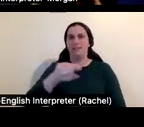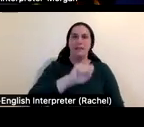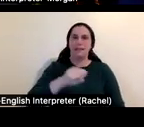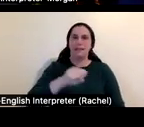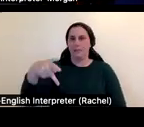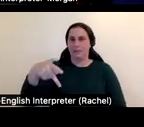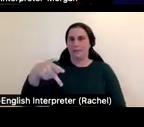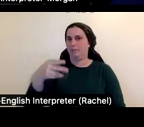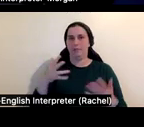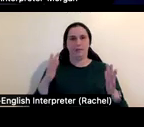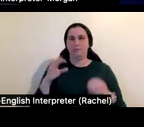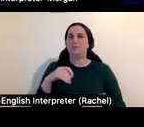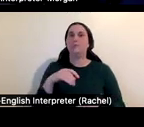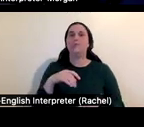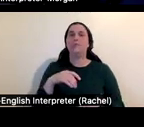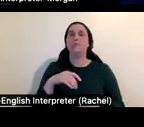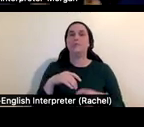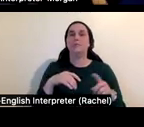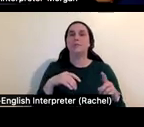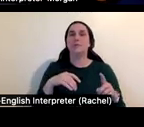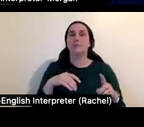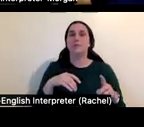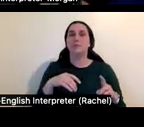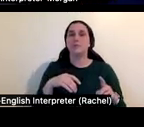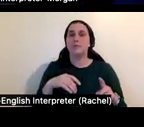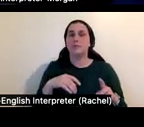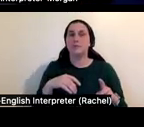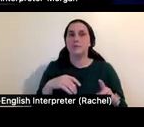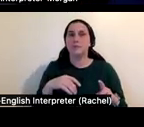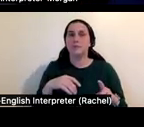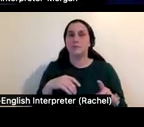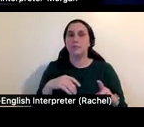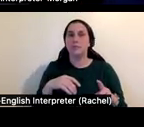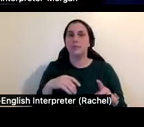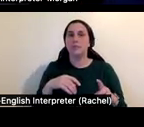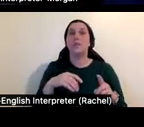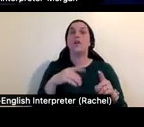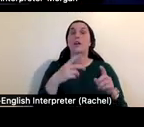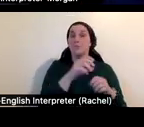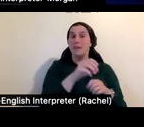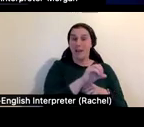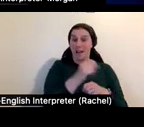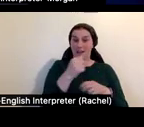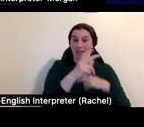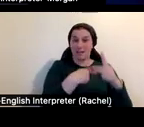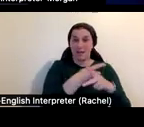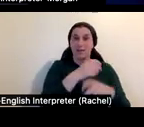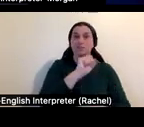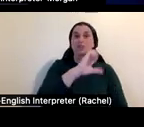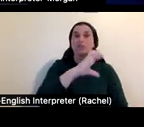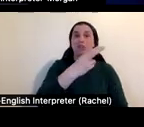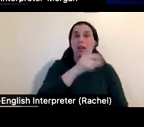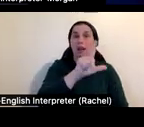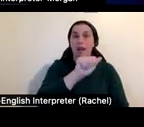Other than that, schauen, schön, you always say SH, schlafen. Yeah, so the ST and